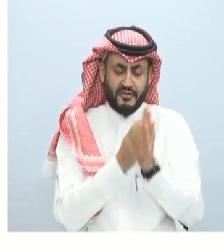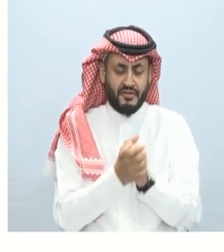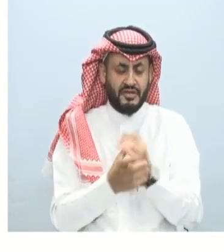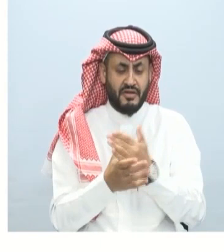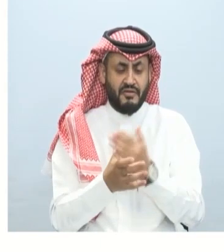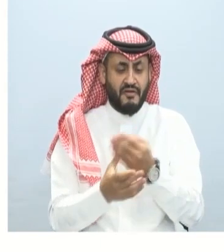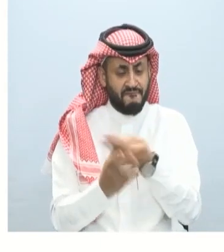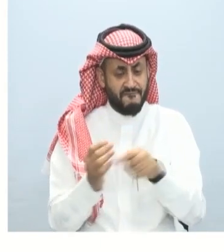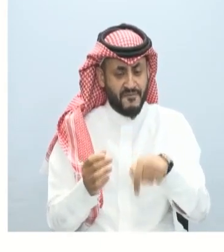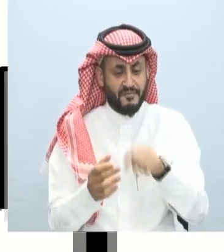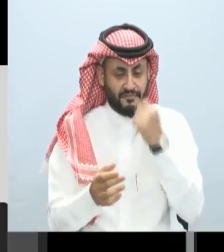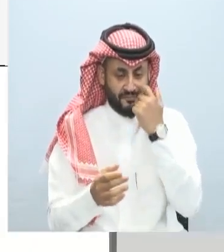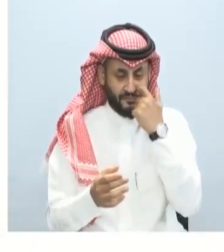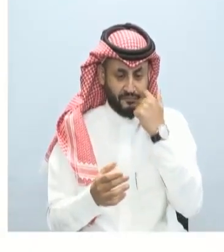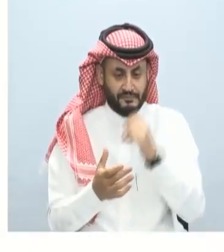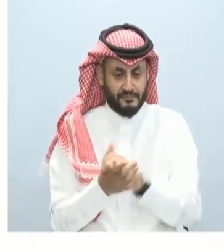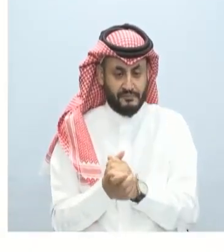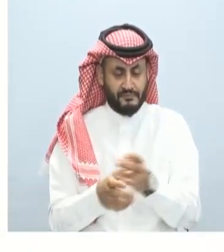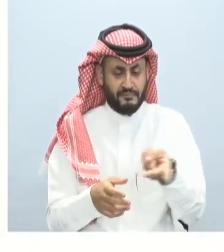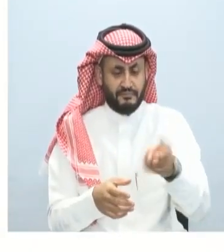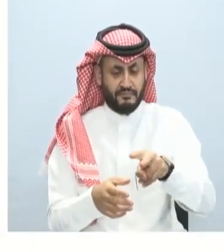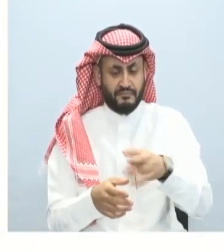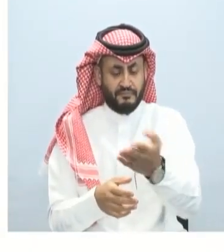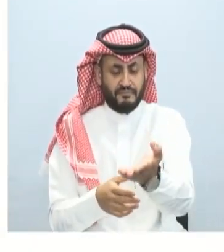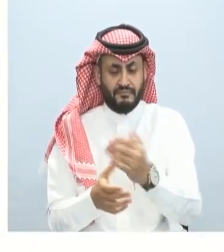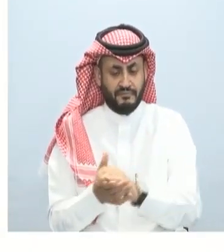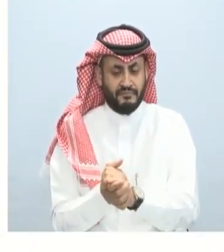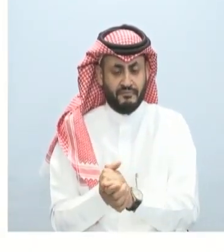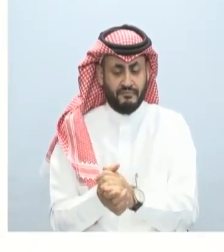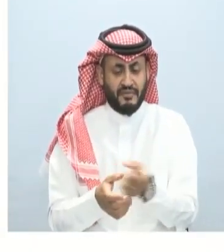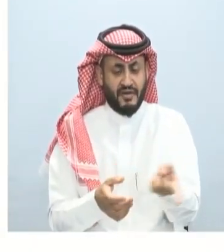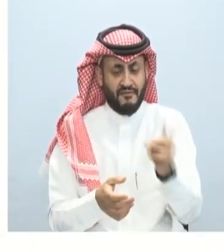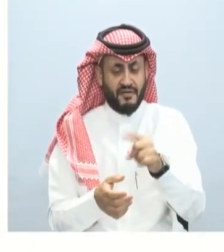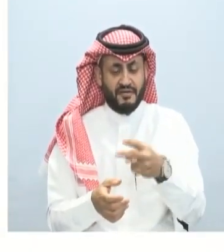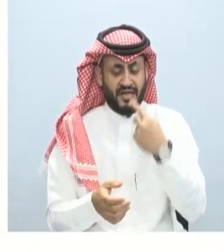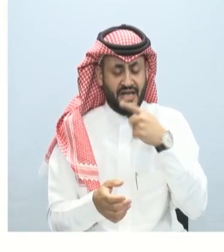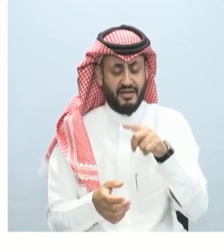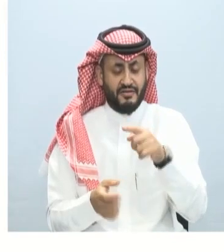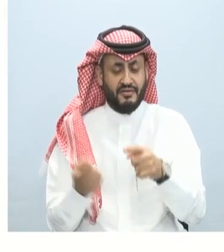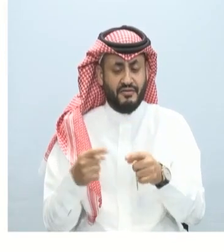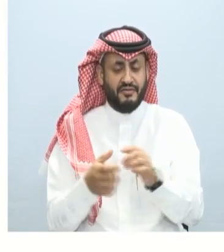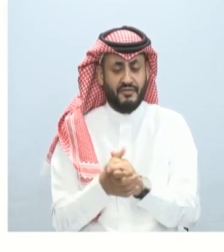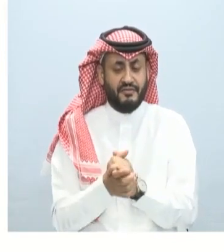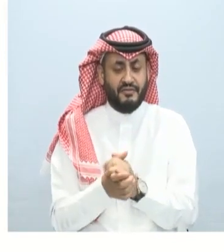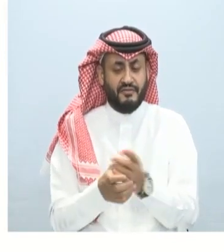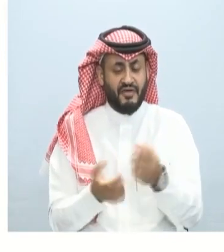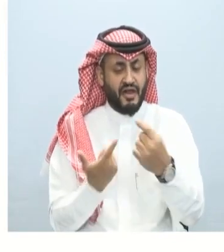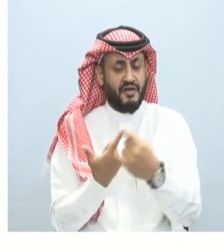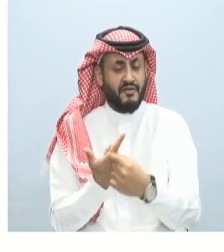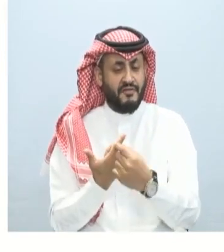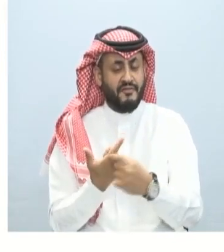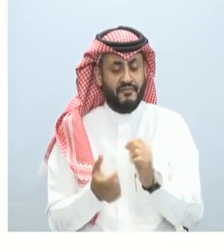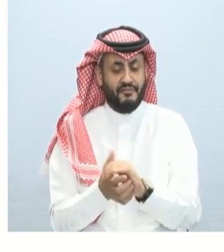children. So here we can change and say that we have here, in 10 years, Asma will have gotten married.